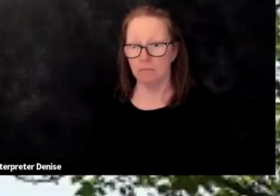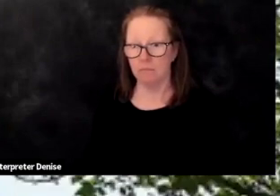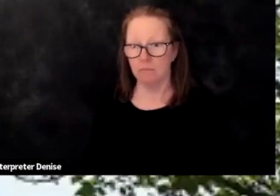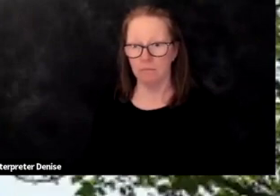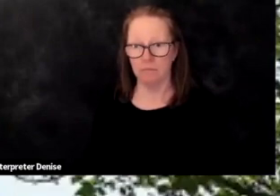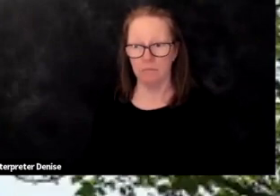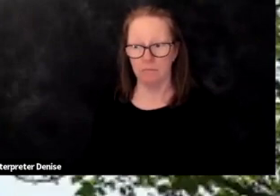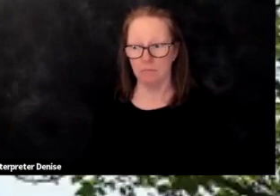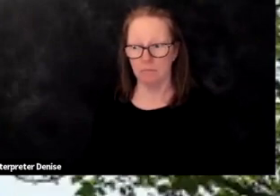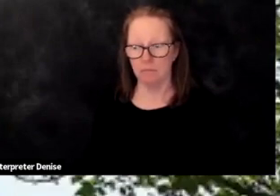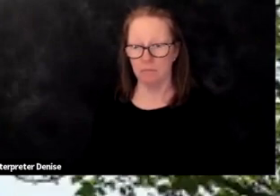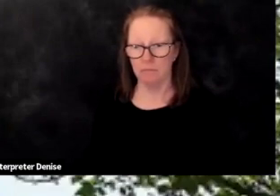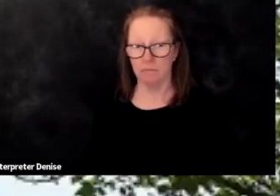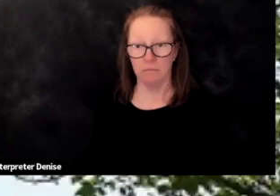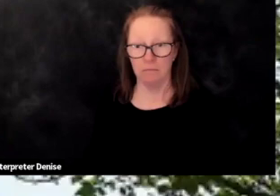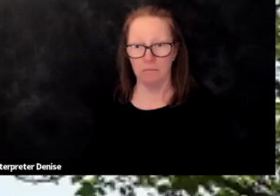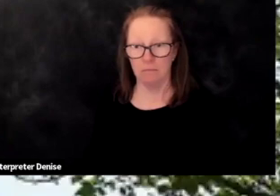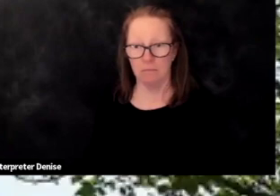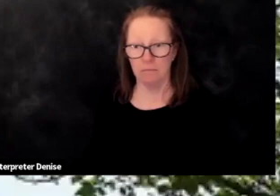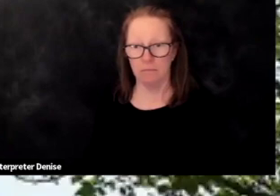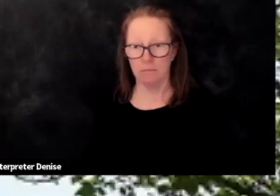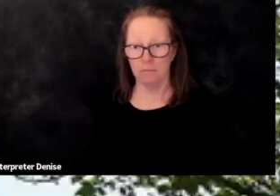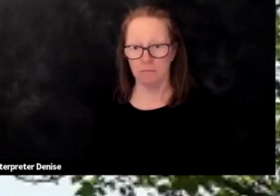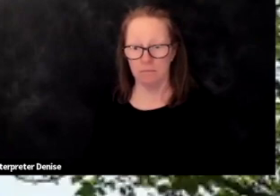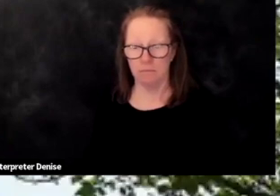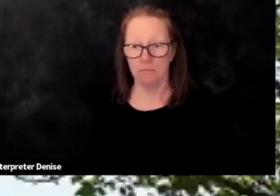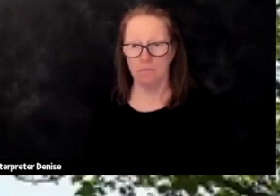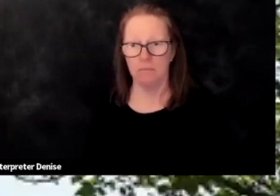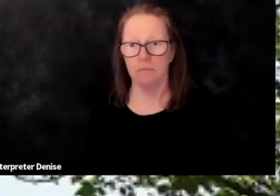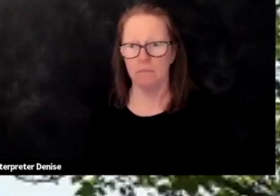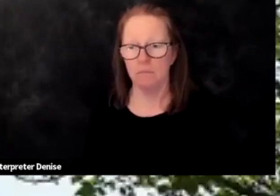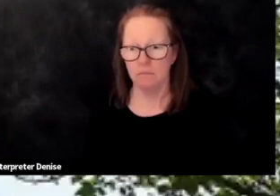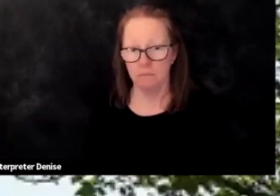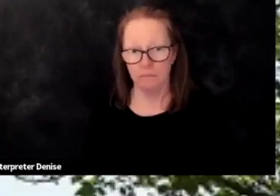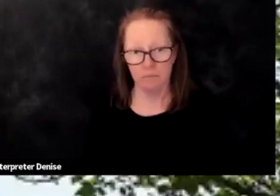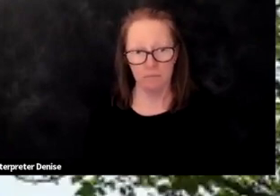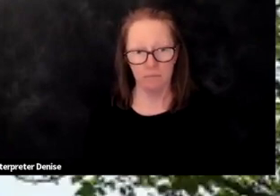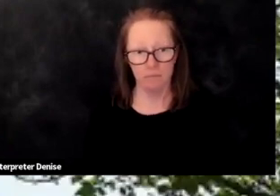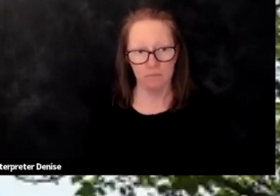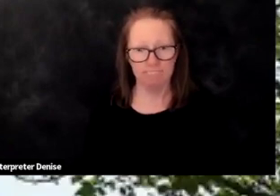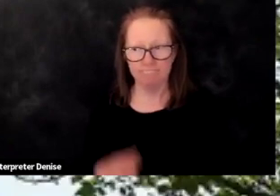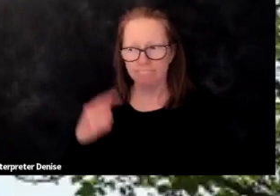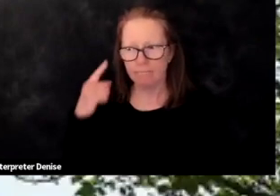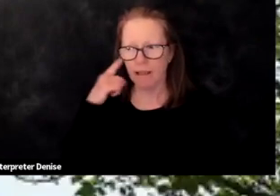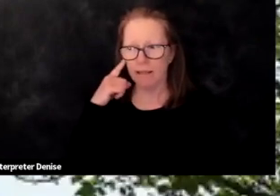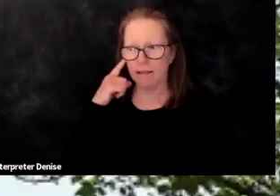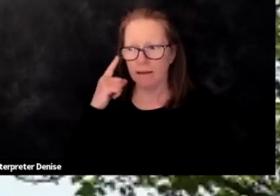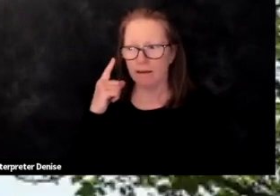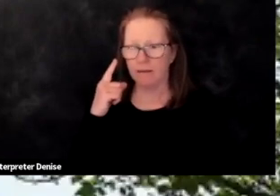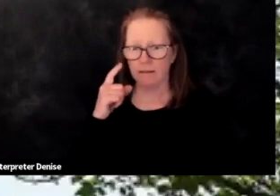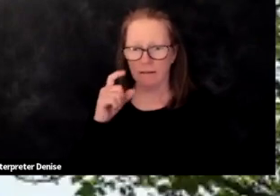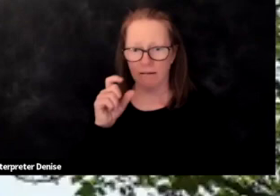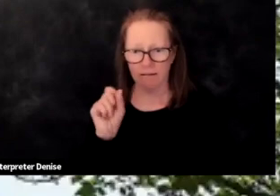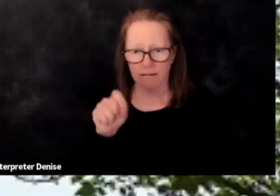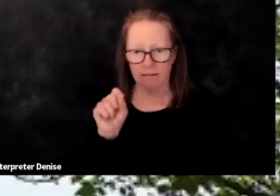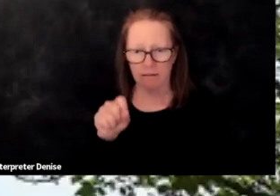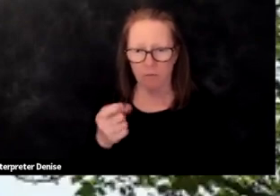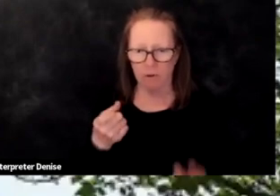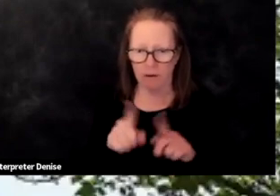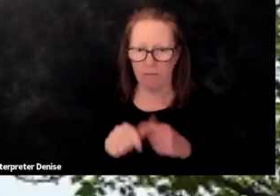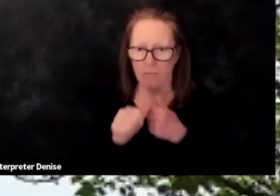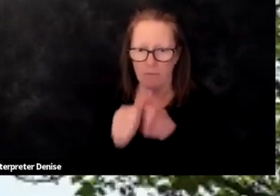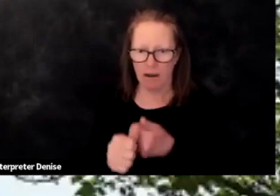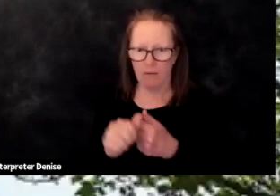So yeah, so I think we've addressed the ADA as it's already in compliance, right? And then I think